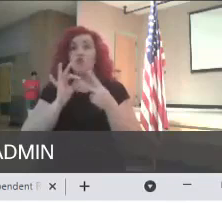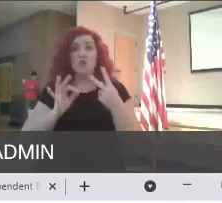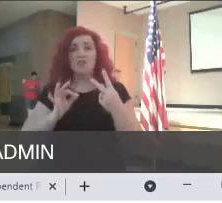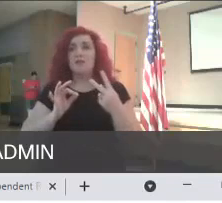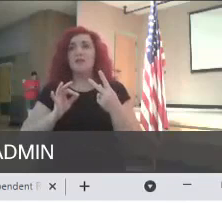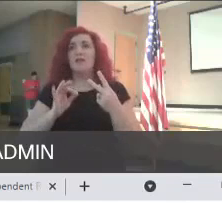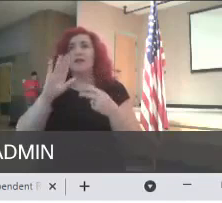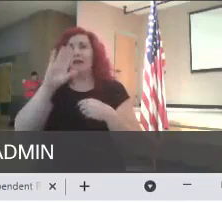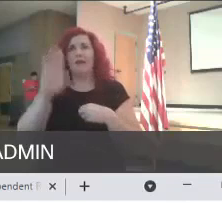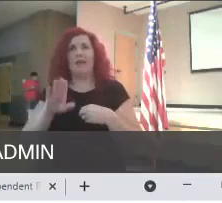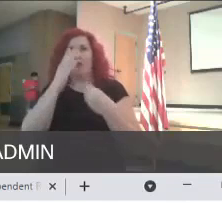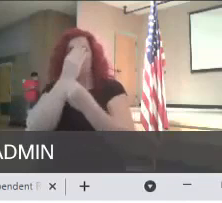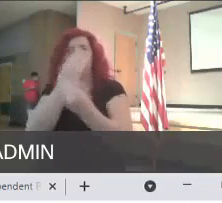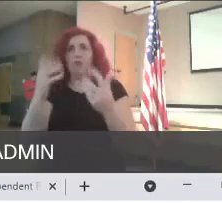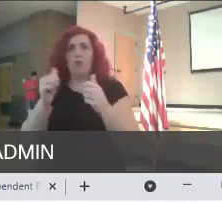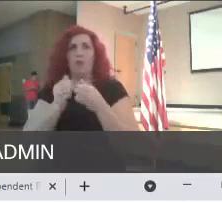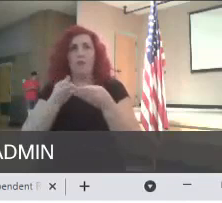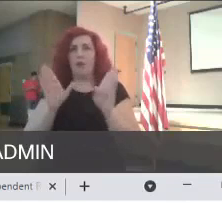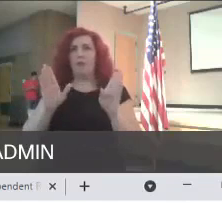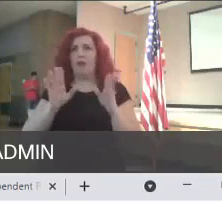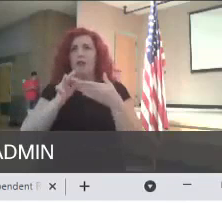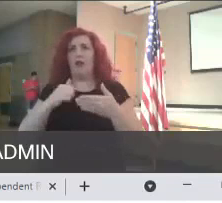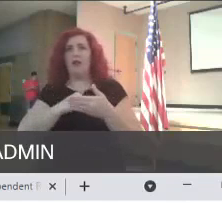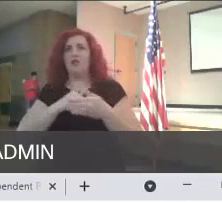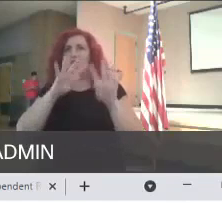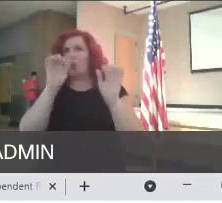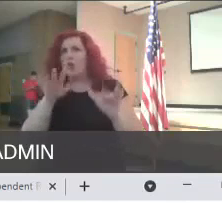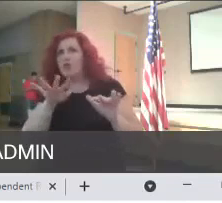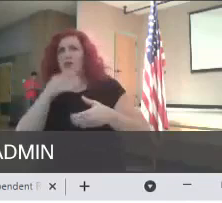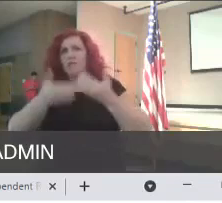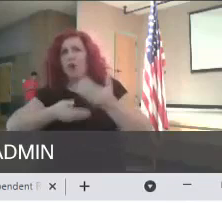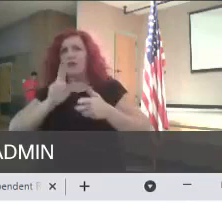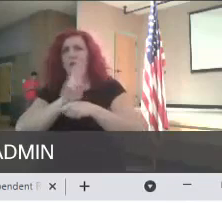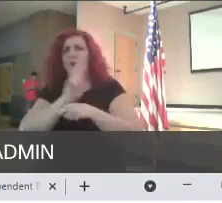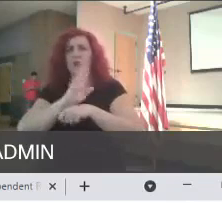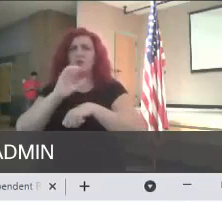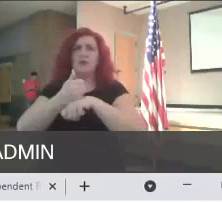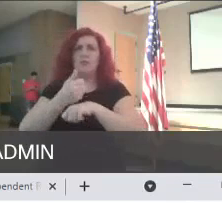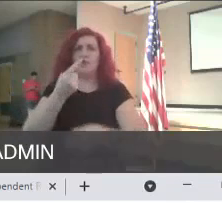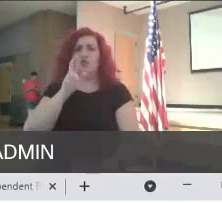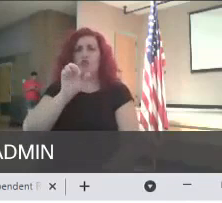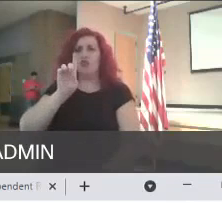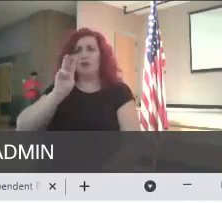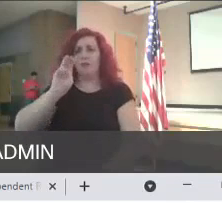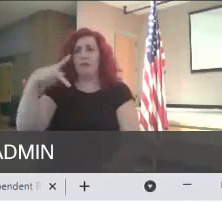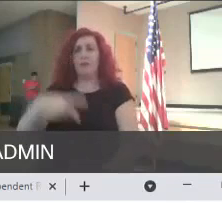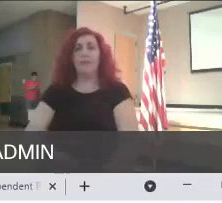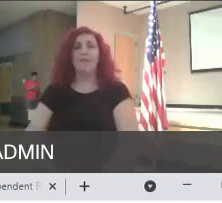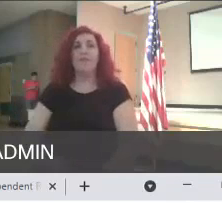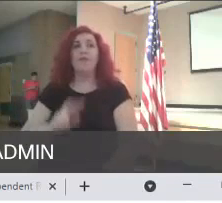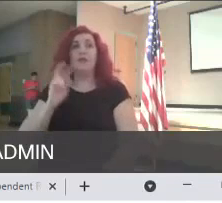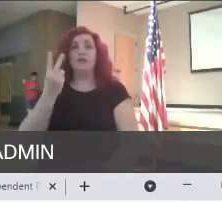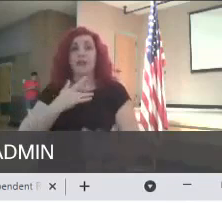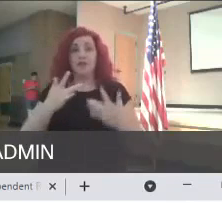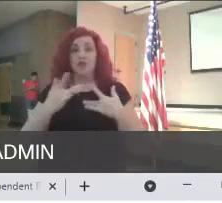been shared with the public, leading us to question the process that was used to create the grid map. My second concern